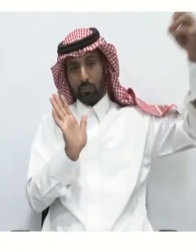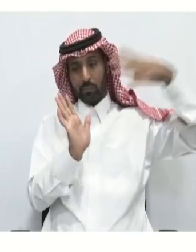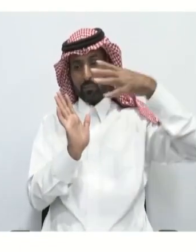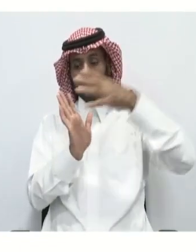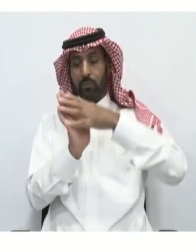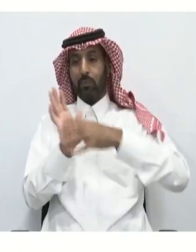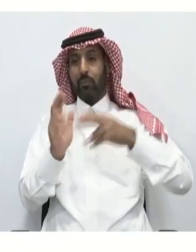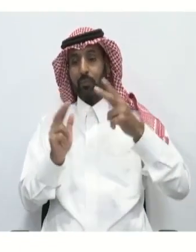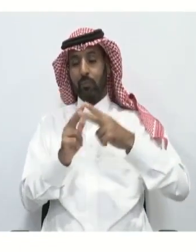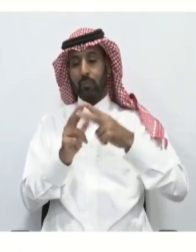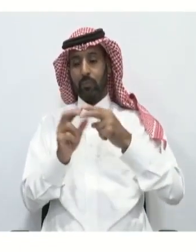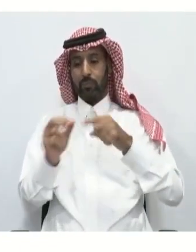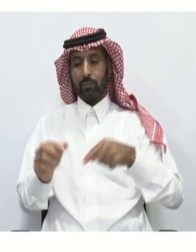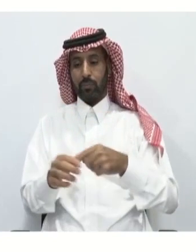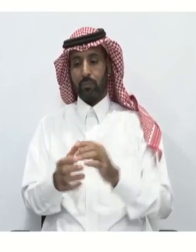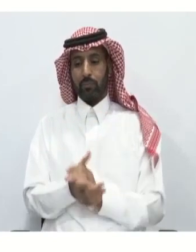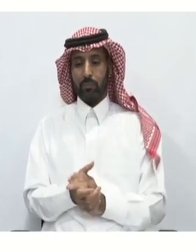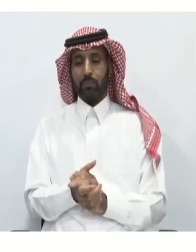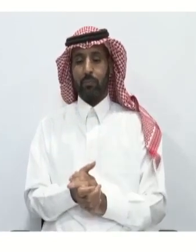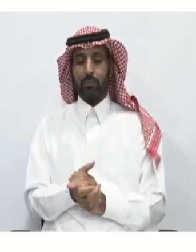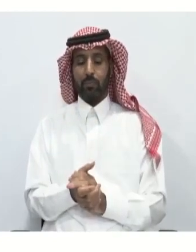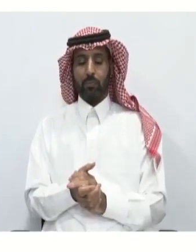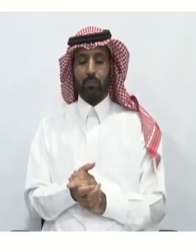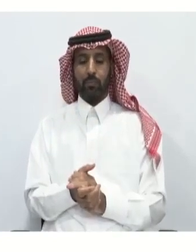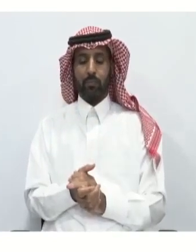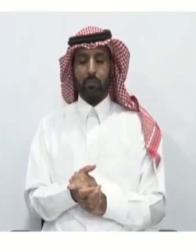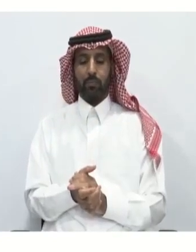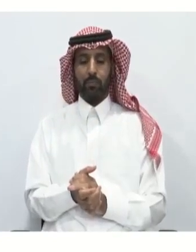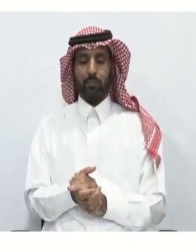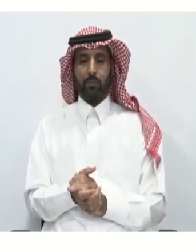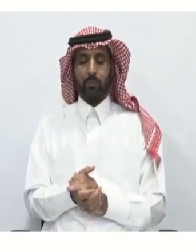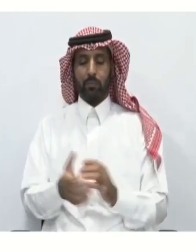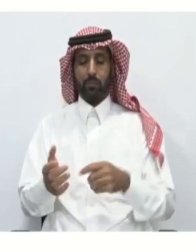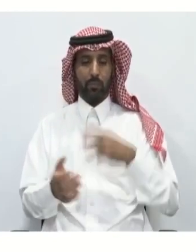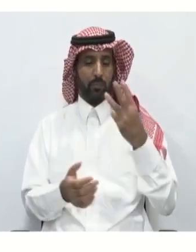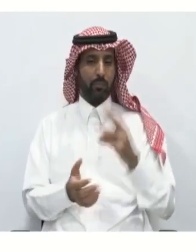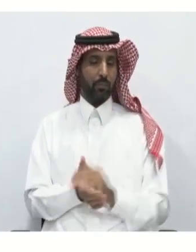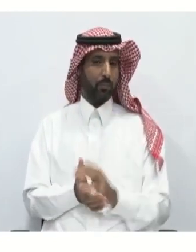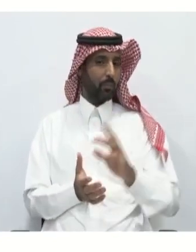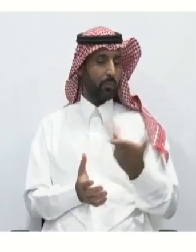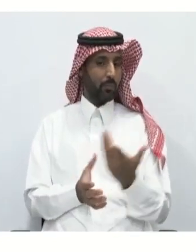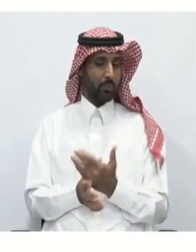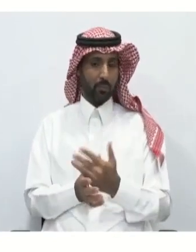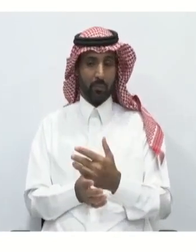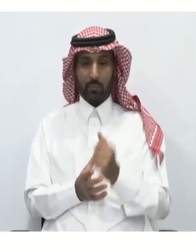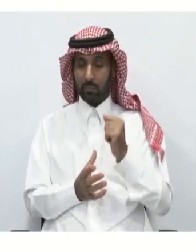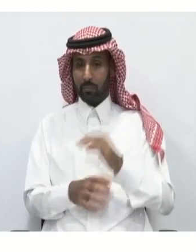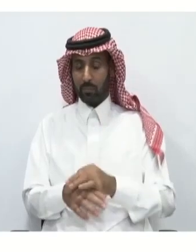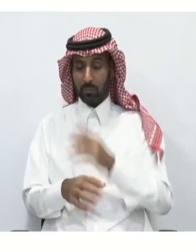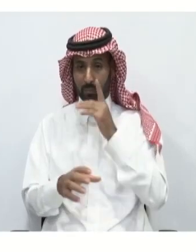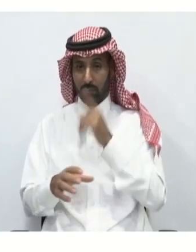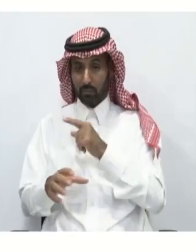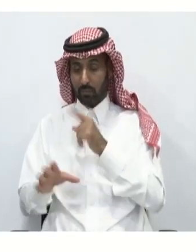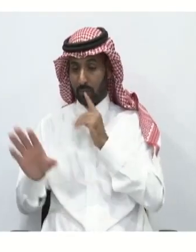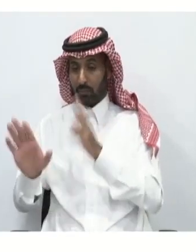showers that save water. So you can choose this or that. Number three, why shouldn't people stay there if